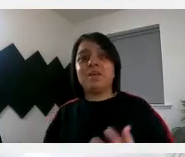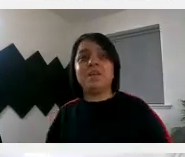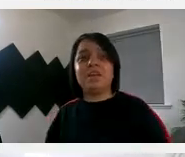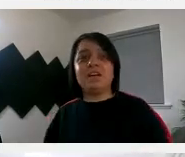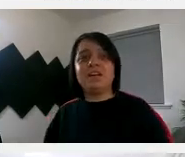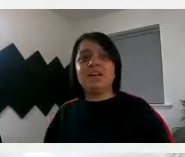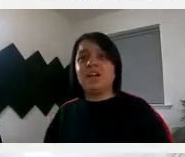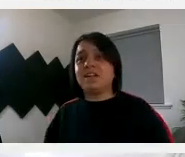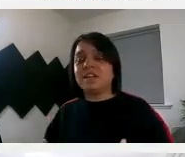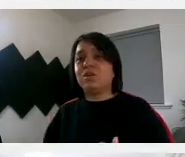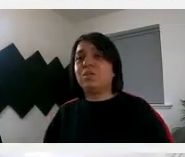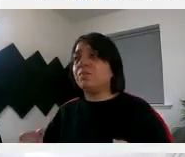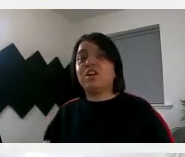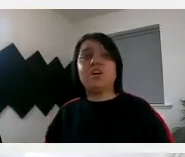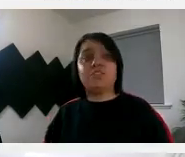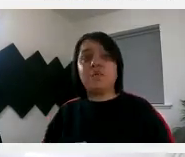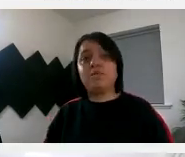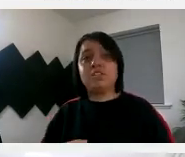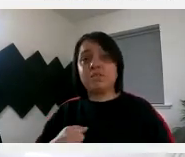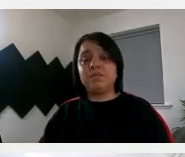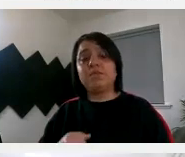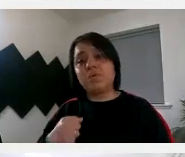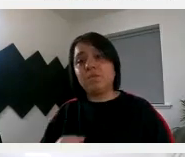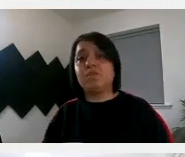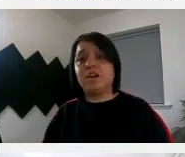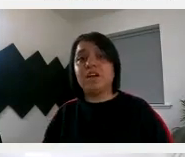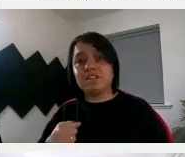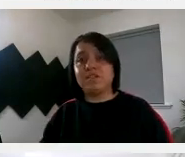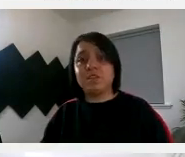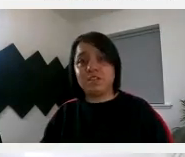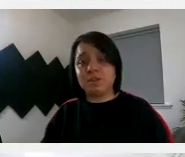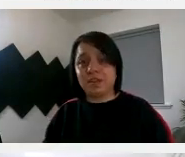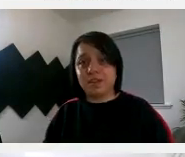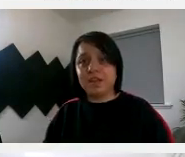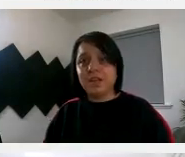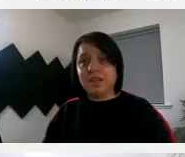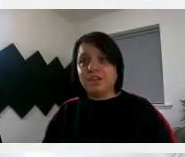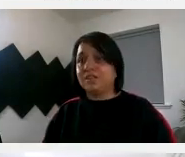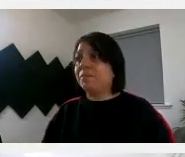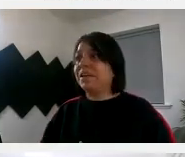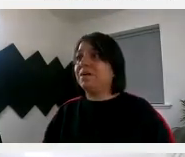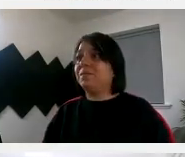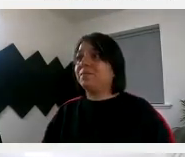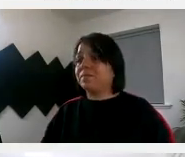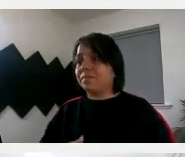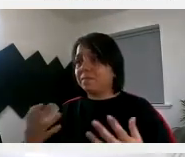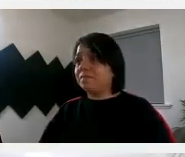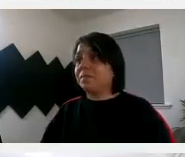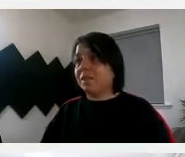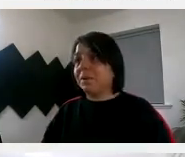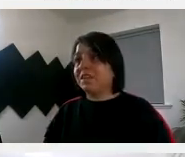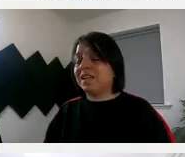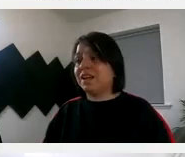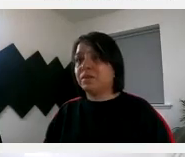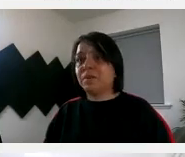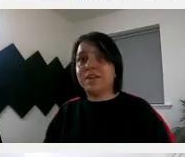came here and set up, and we had a lot of Polish people come over and settle in the UK. So that became the